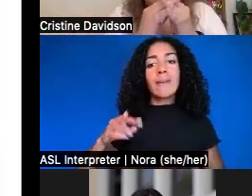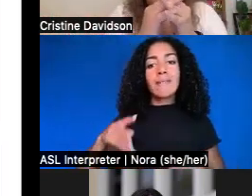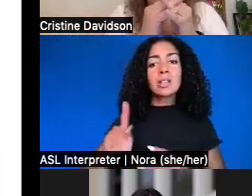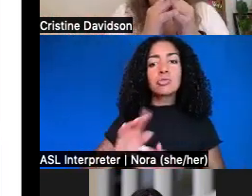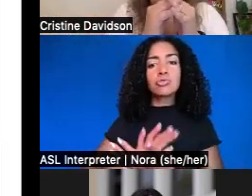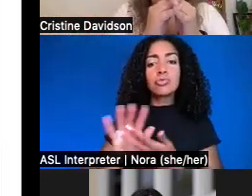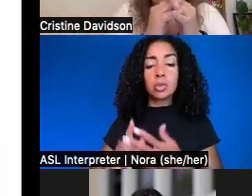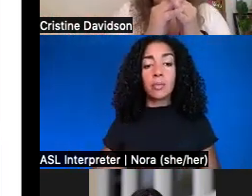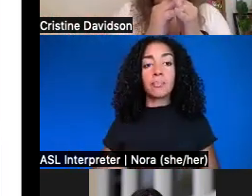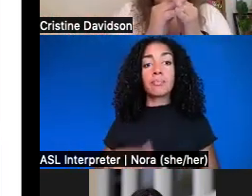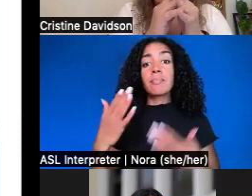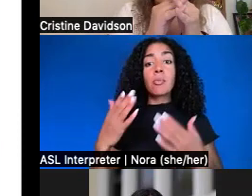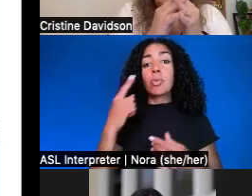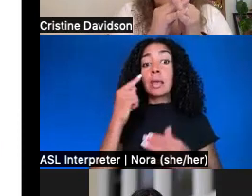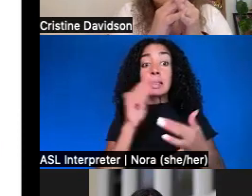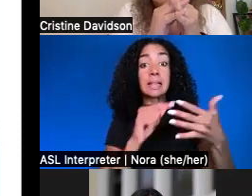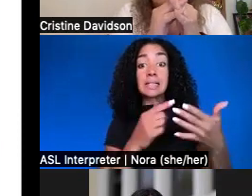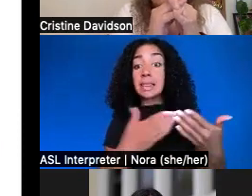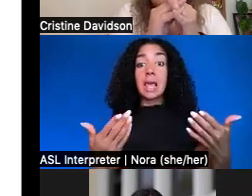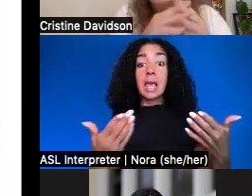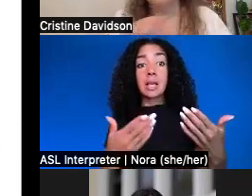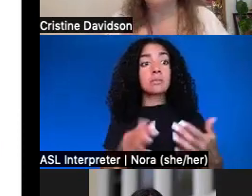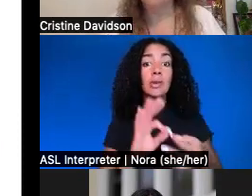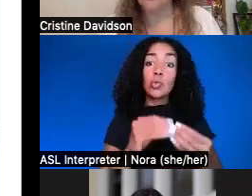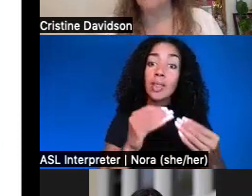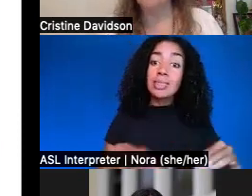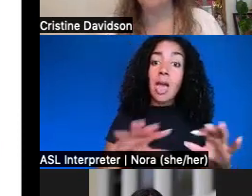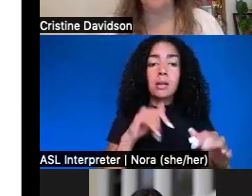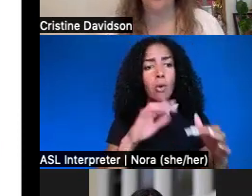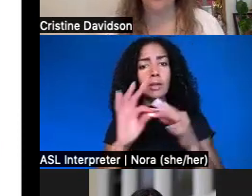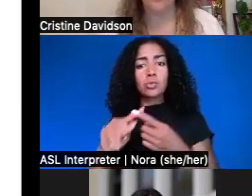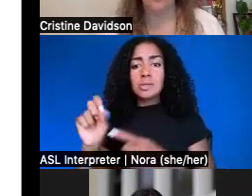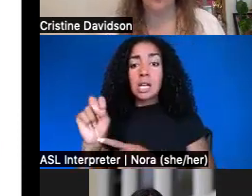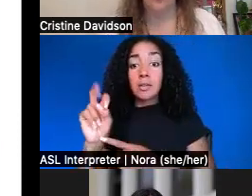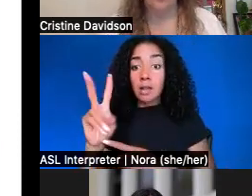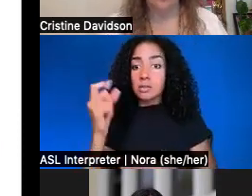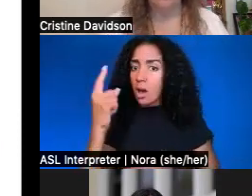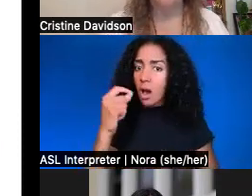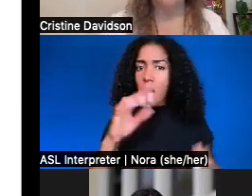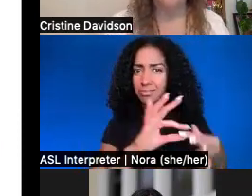deeply intricate with sexual violence and tactics of violence.